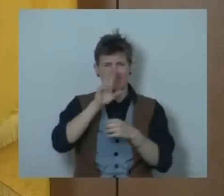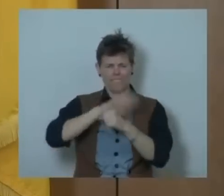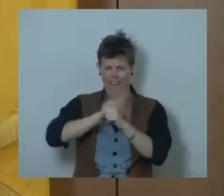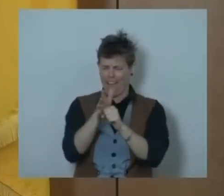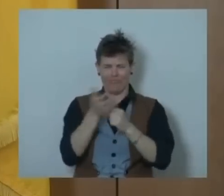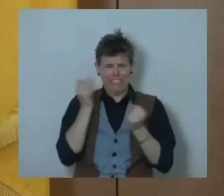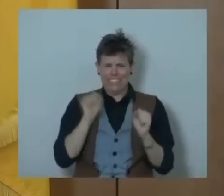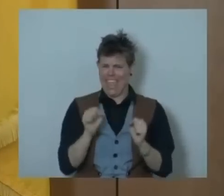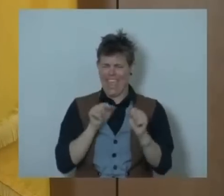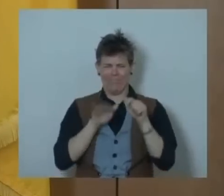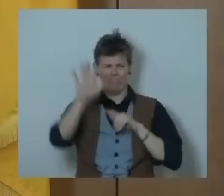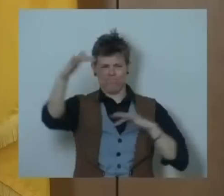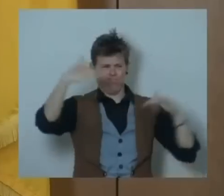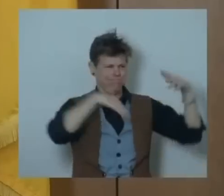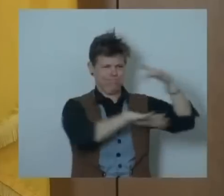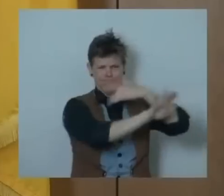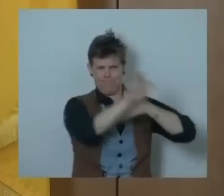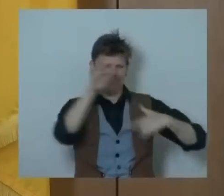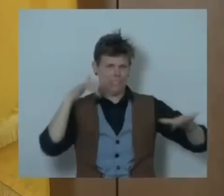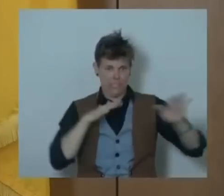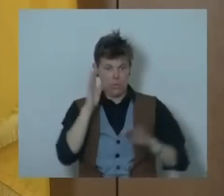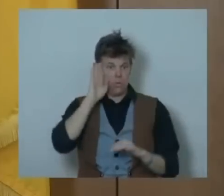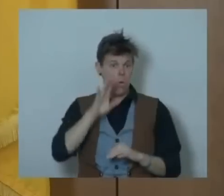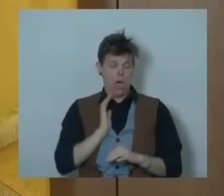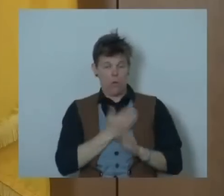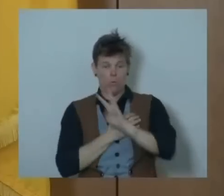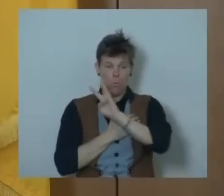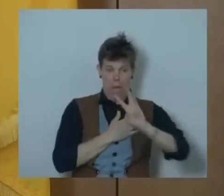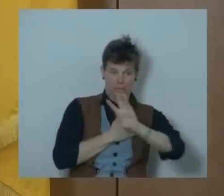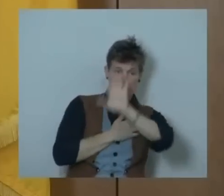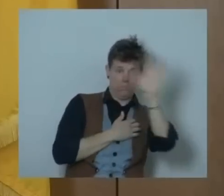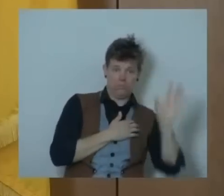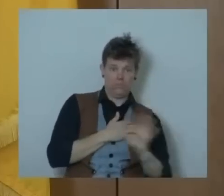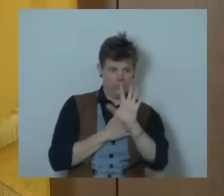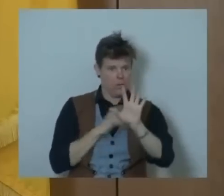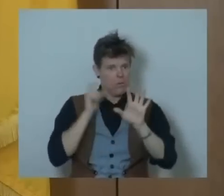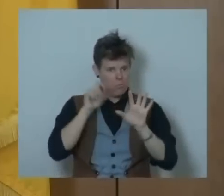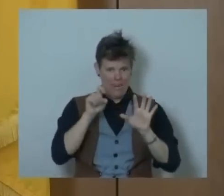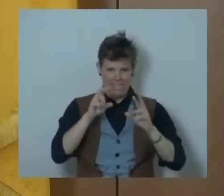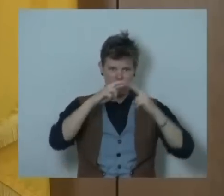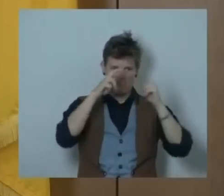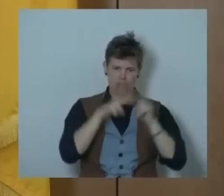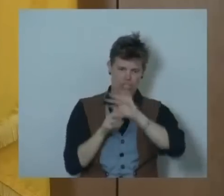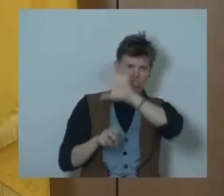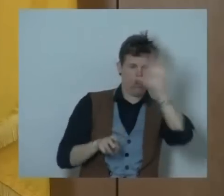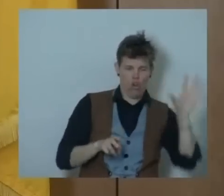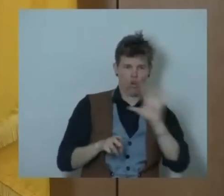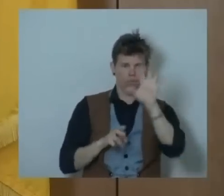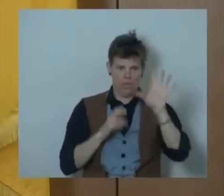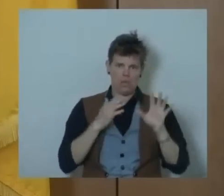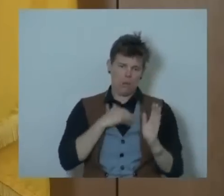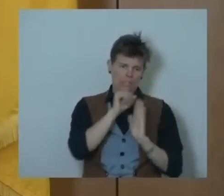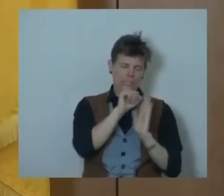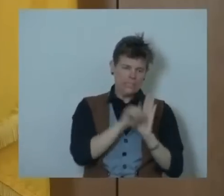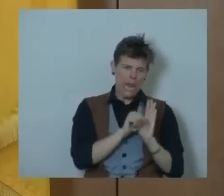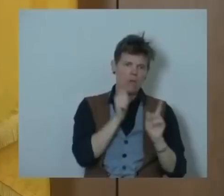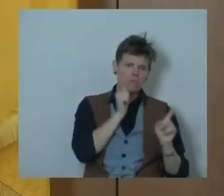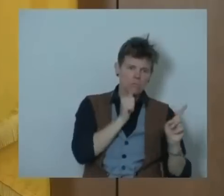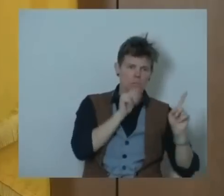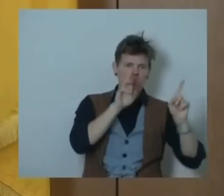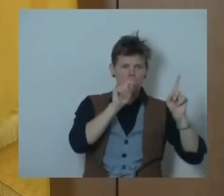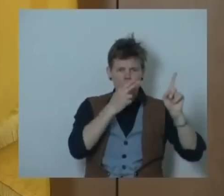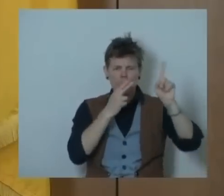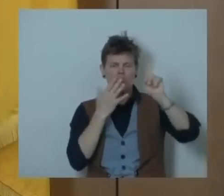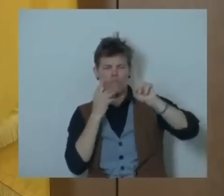western states need to do that as a better block. I think there's been some confusion around the country,